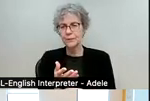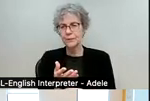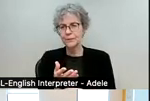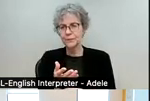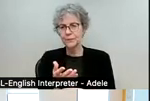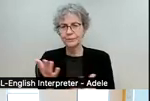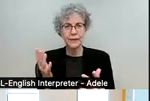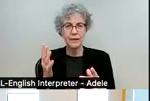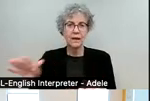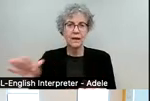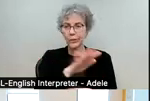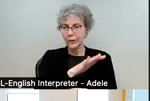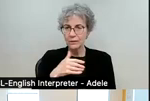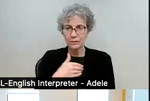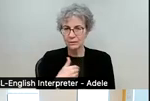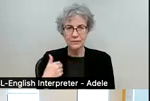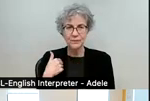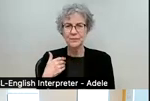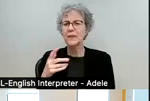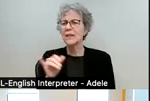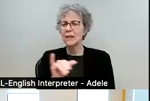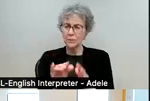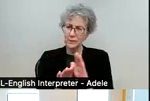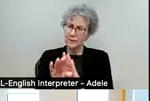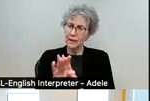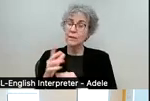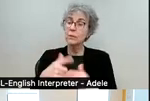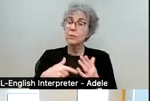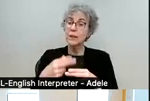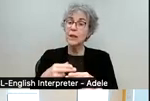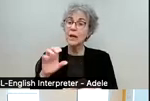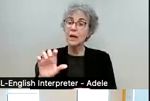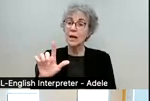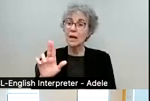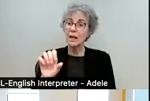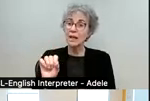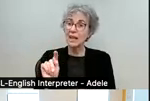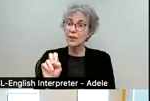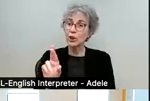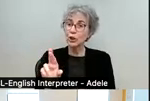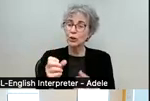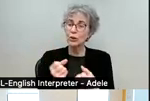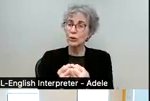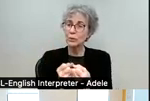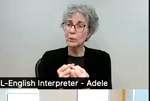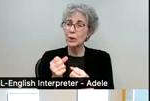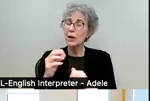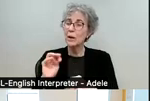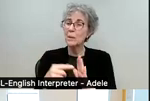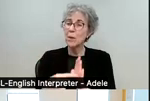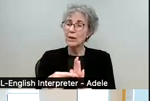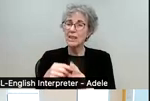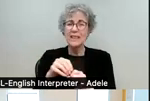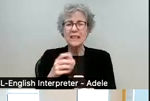again, spread across the city. We've also developed what we've called the cluster support model within about 11 buildings.